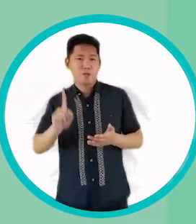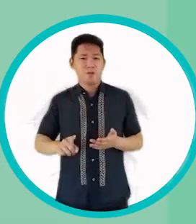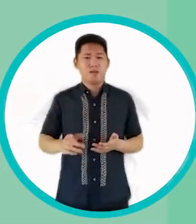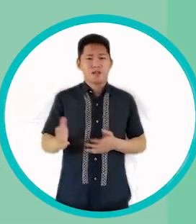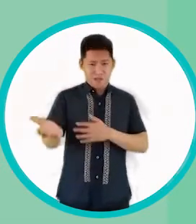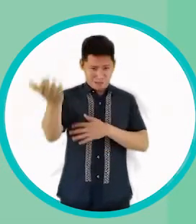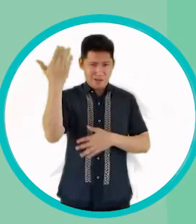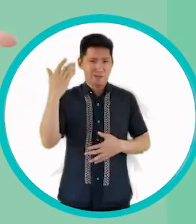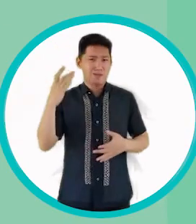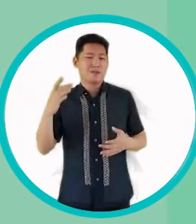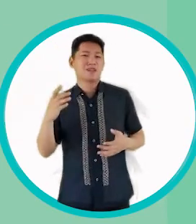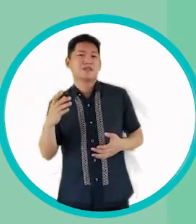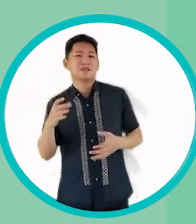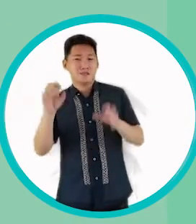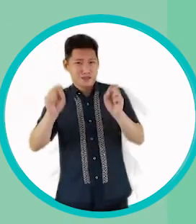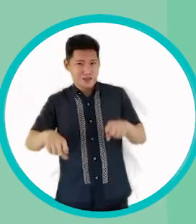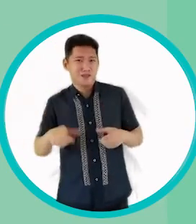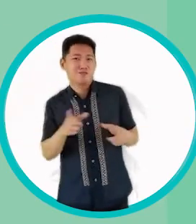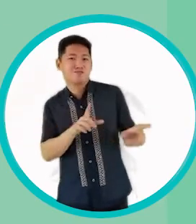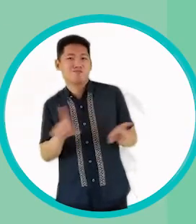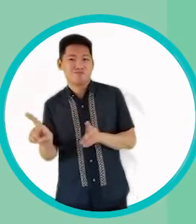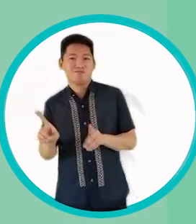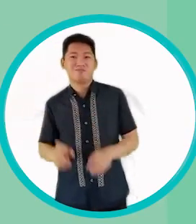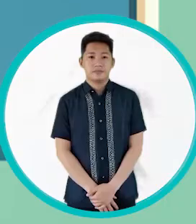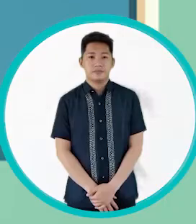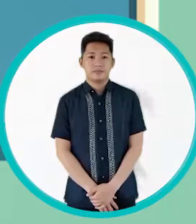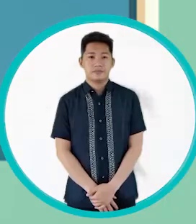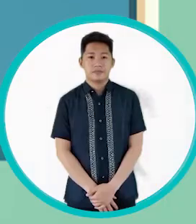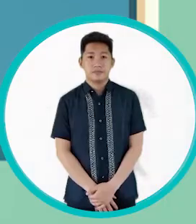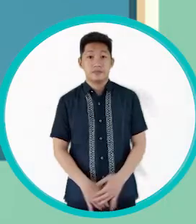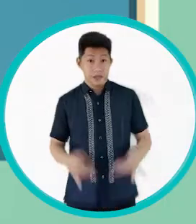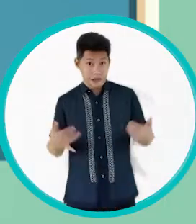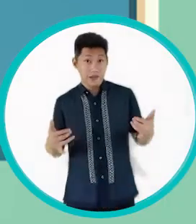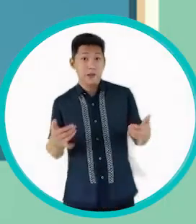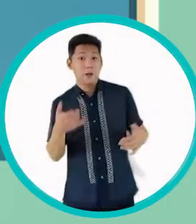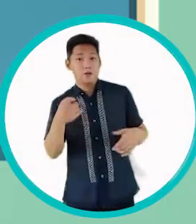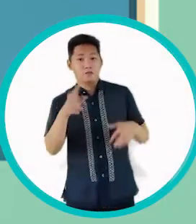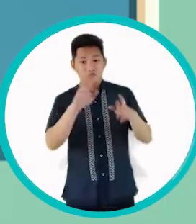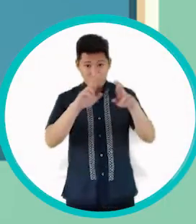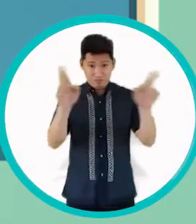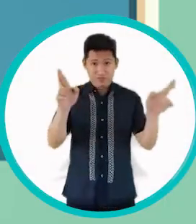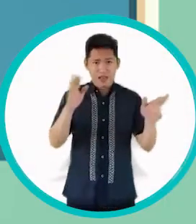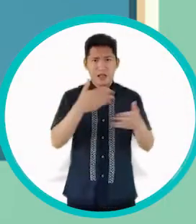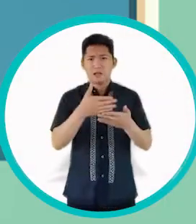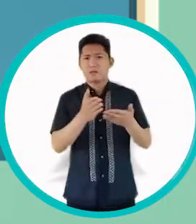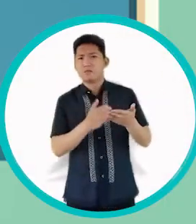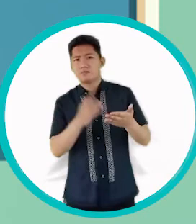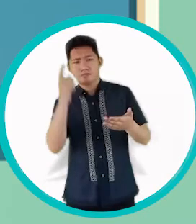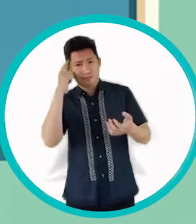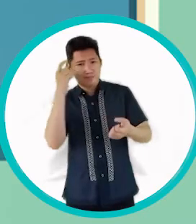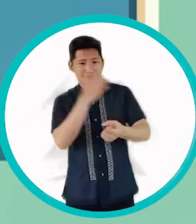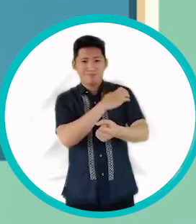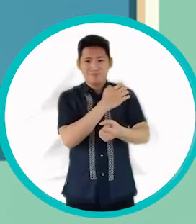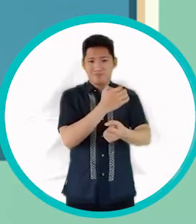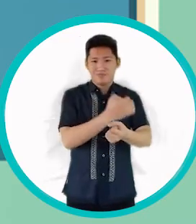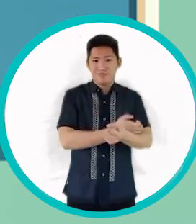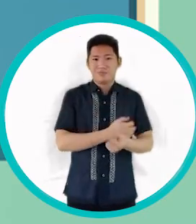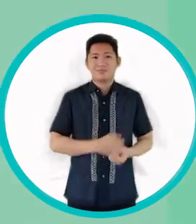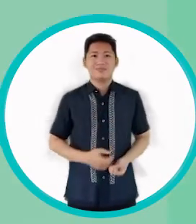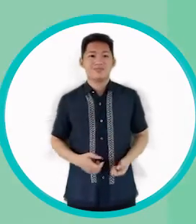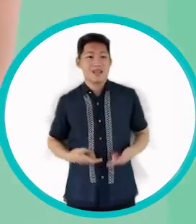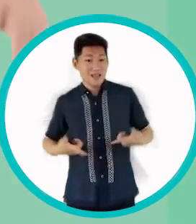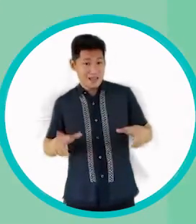one. Come on, you can do it. Now, are you ready for some